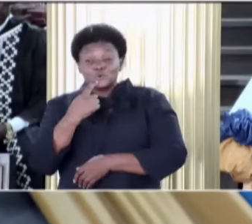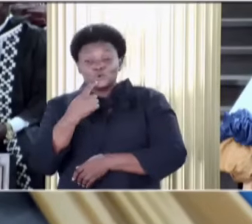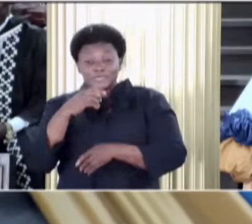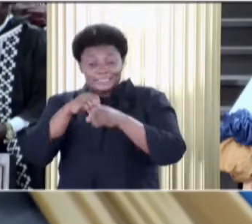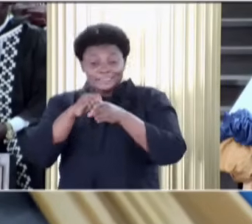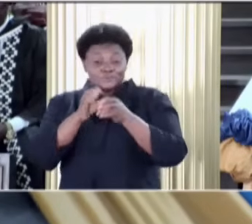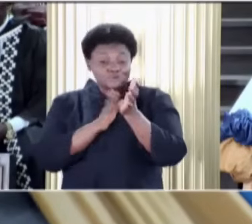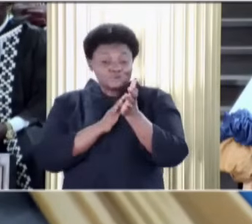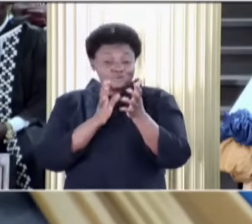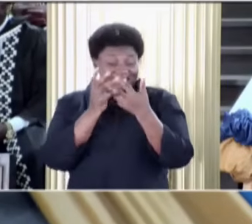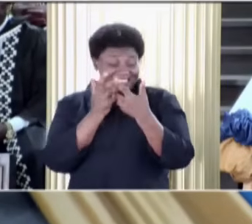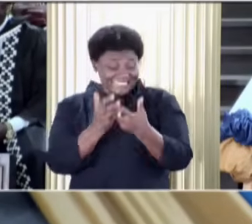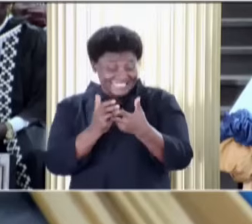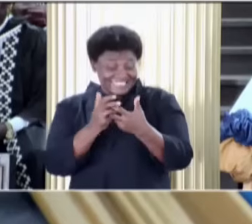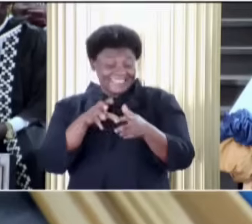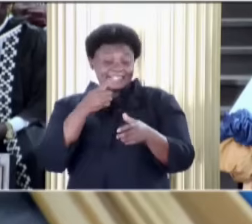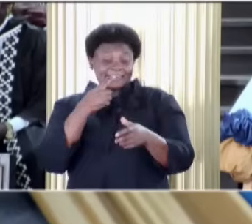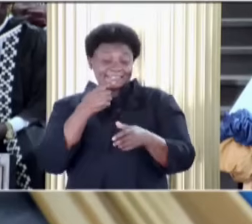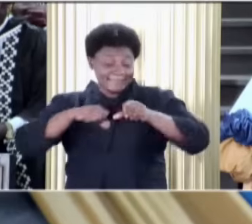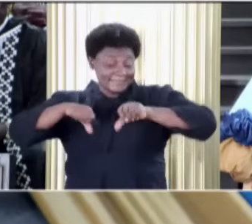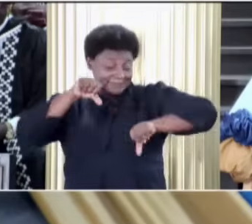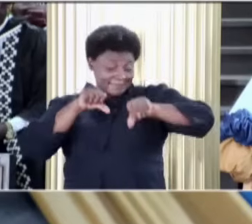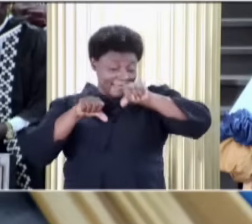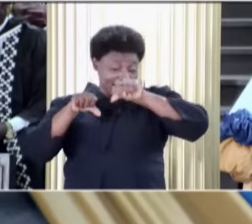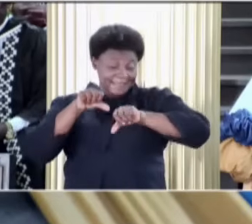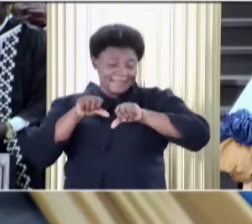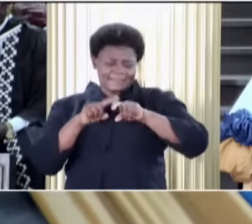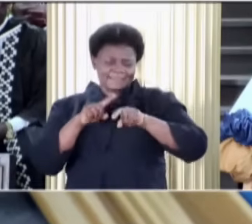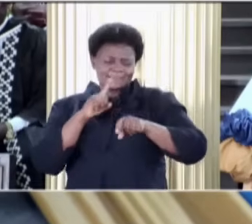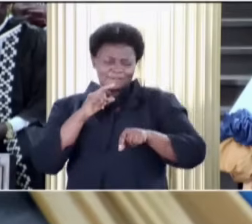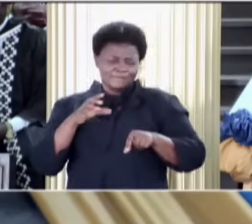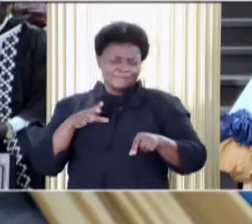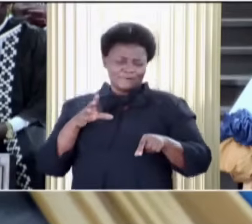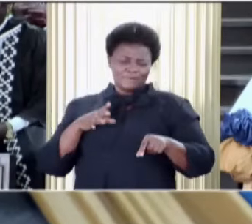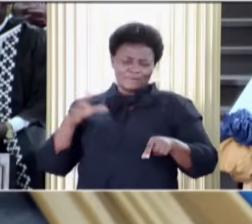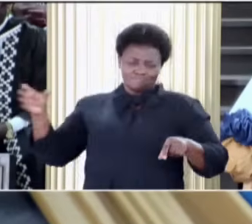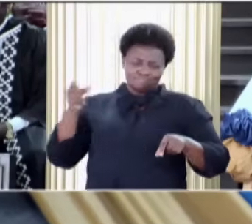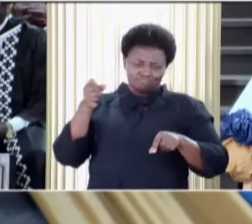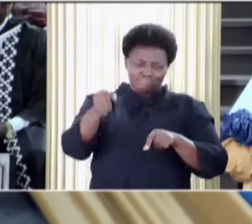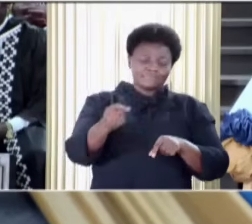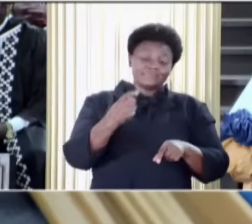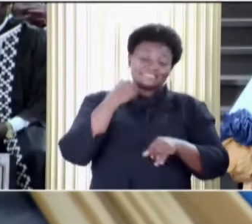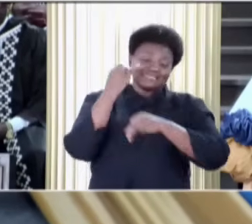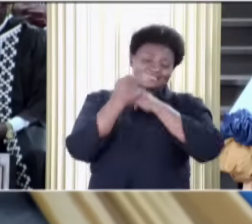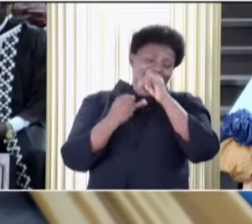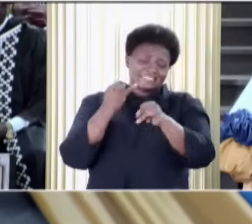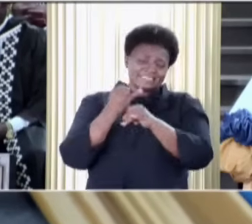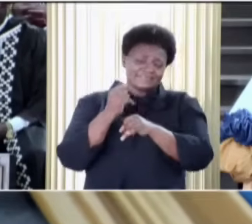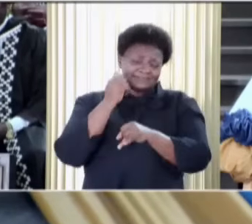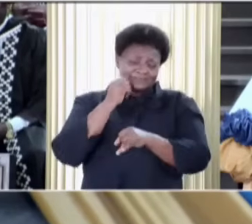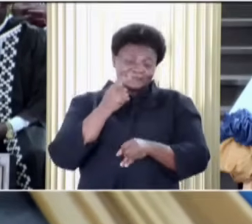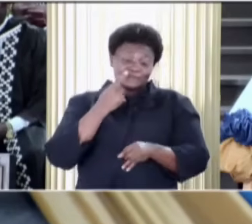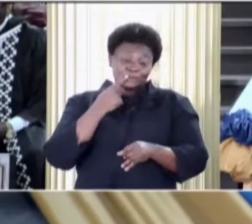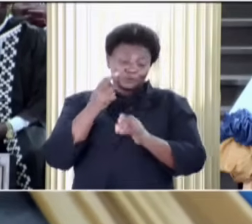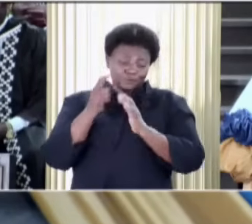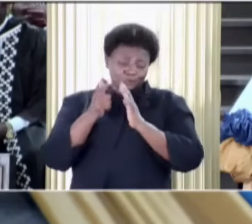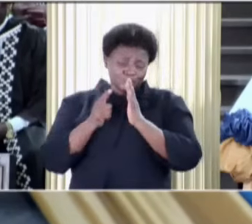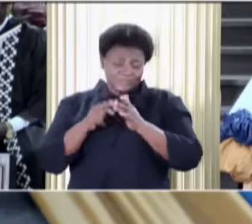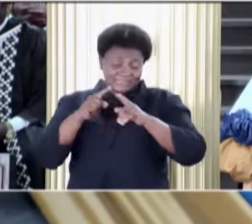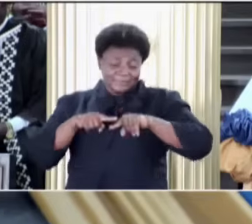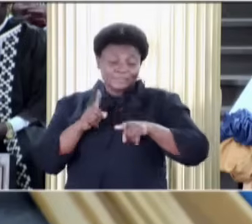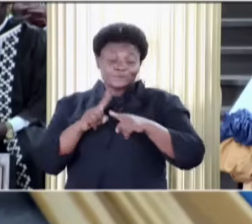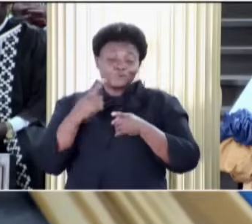Engineering Sciences, has been formally inducted as an International Fellow of the Royal Academy of